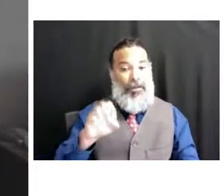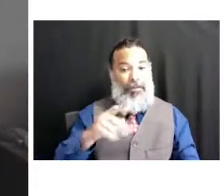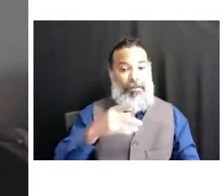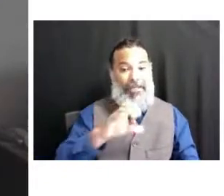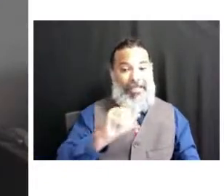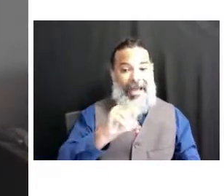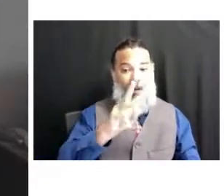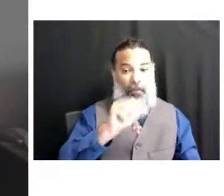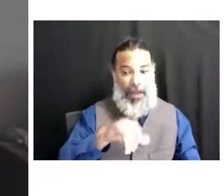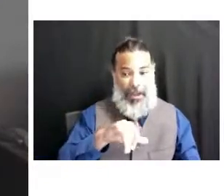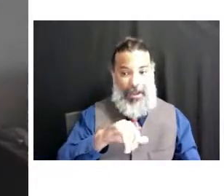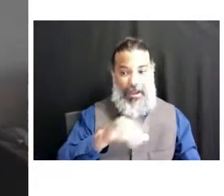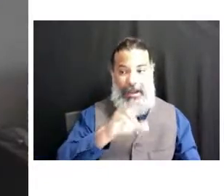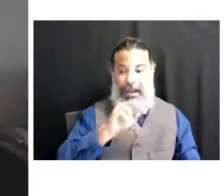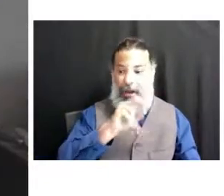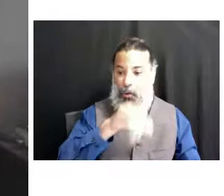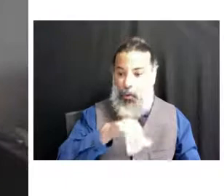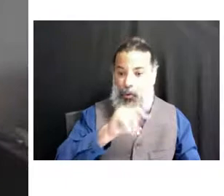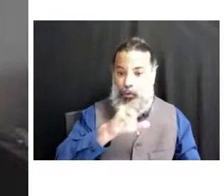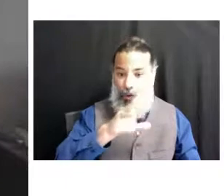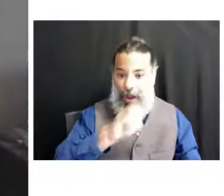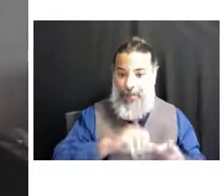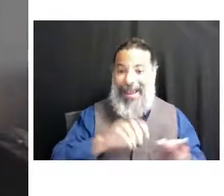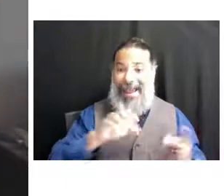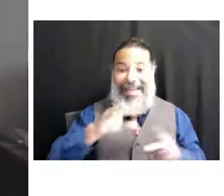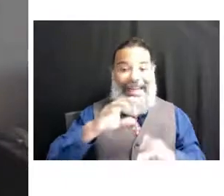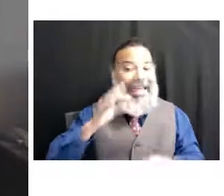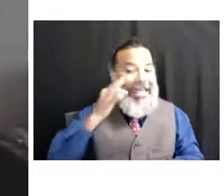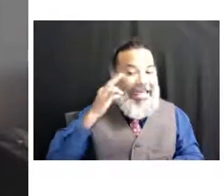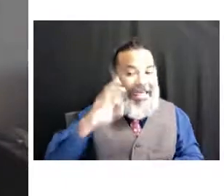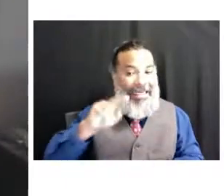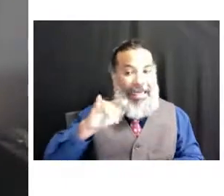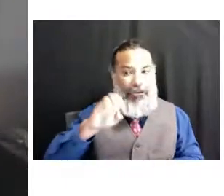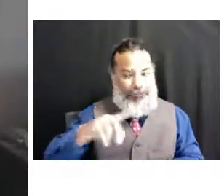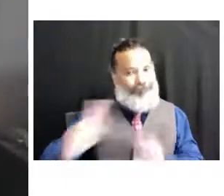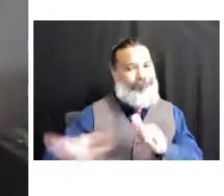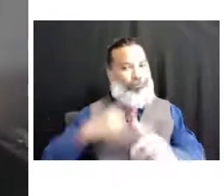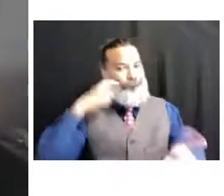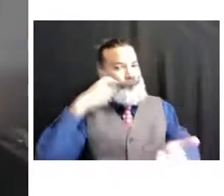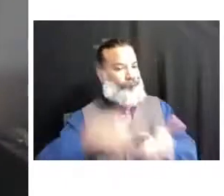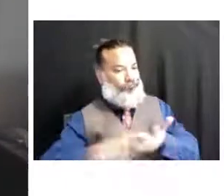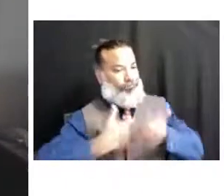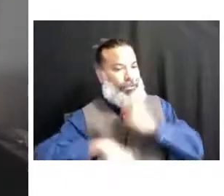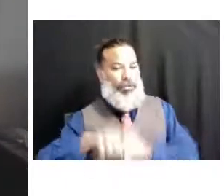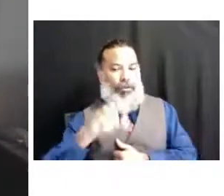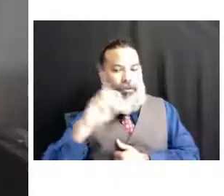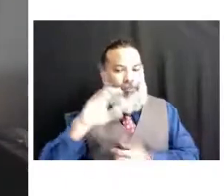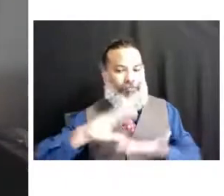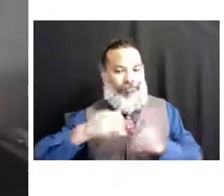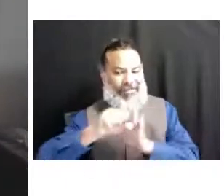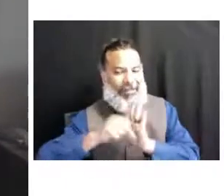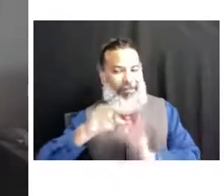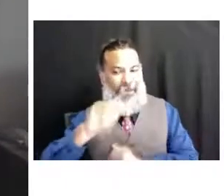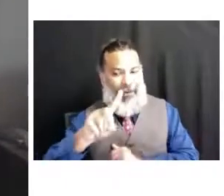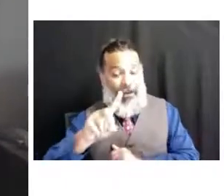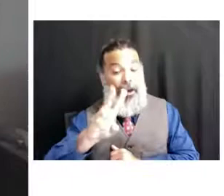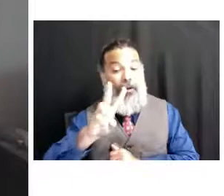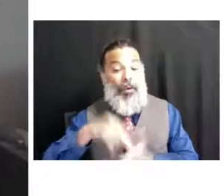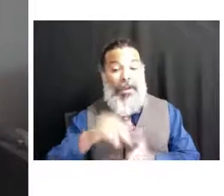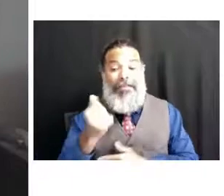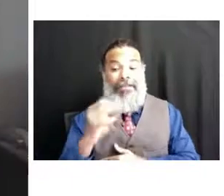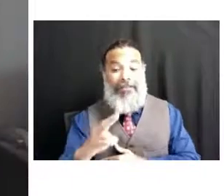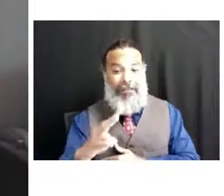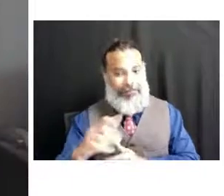tribe and the Piscataway Indian Nation, became the first tribes recognized by the state of Maryland. In 2017, the state